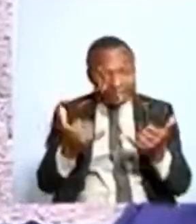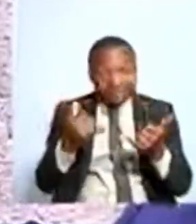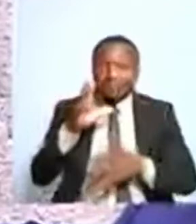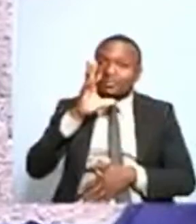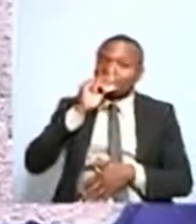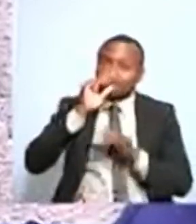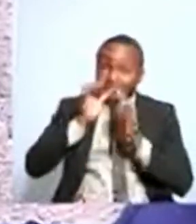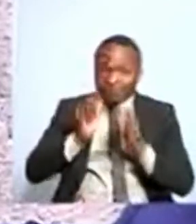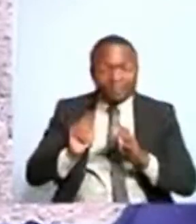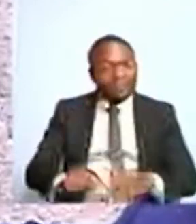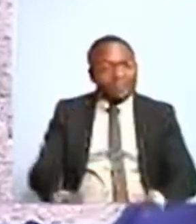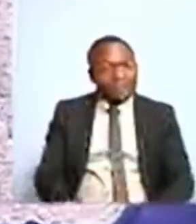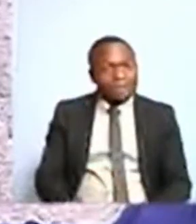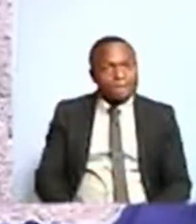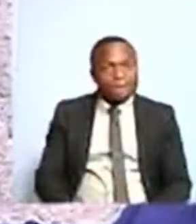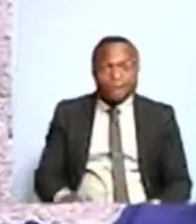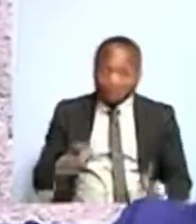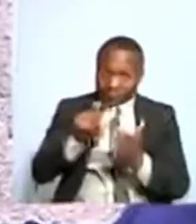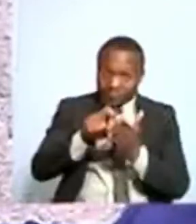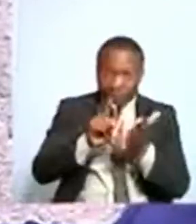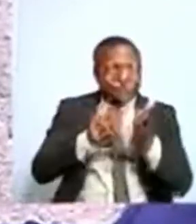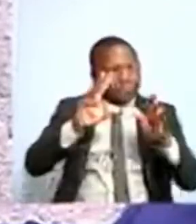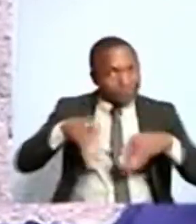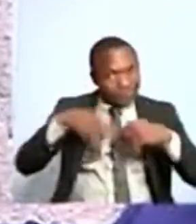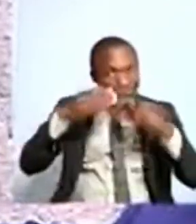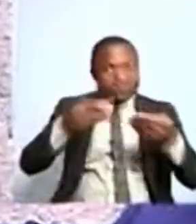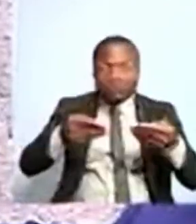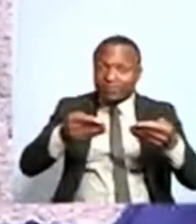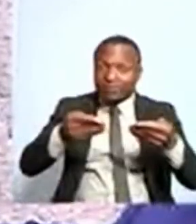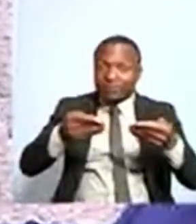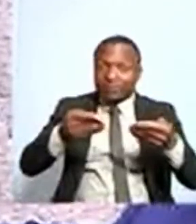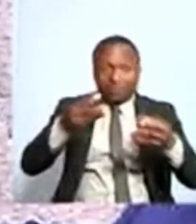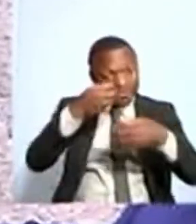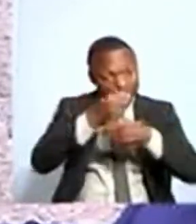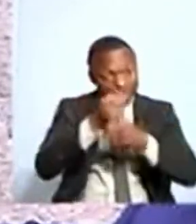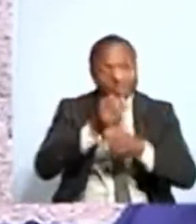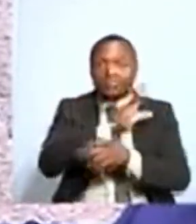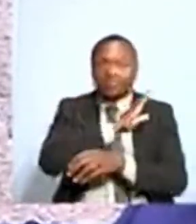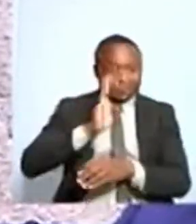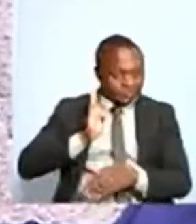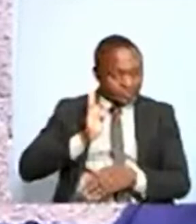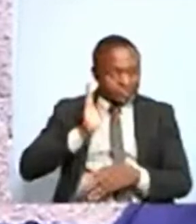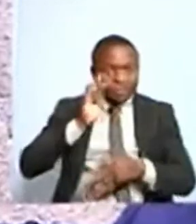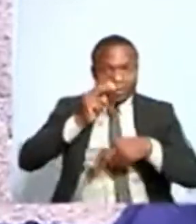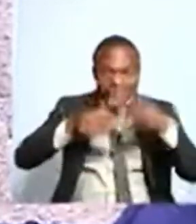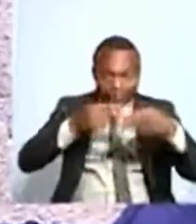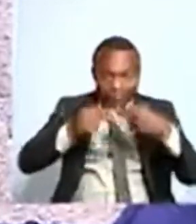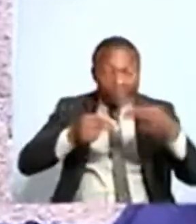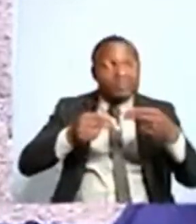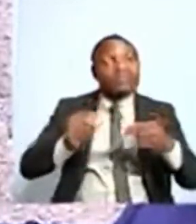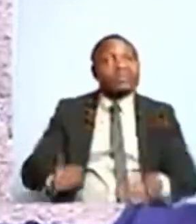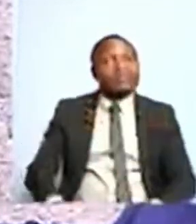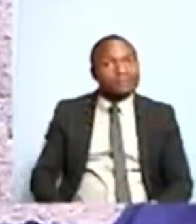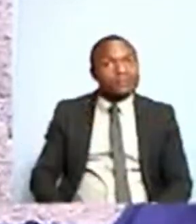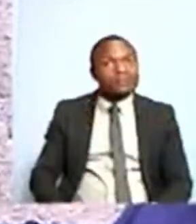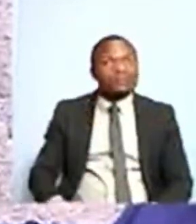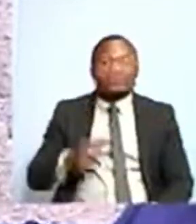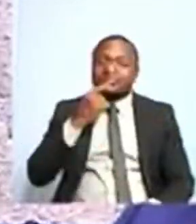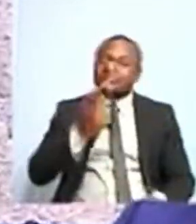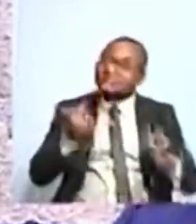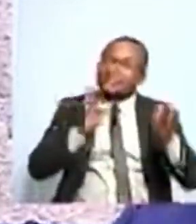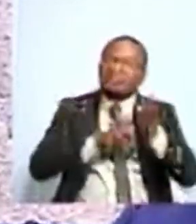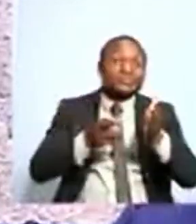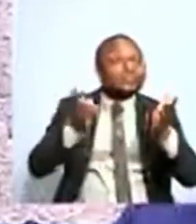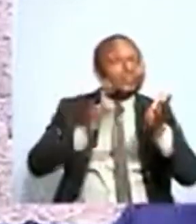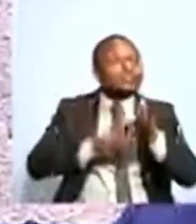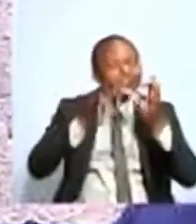Speaker, the law only provides for the establishment of the board, which means that, as we have said over and over, if